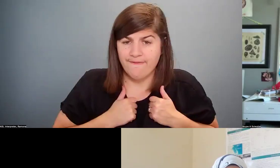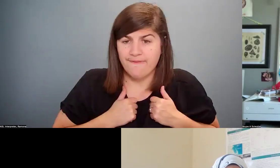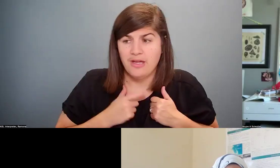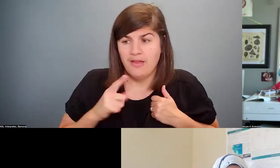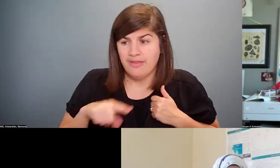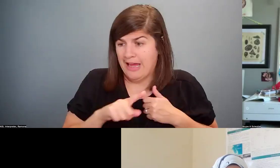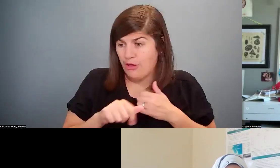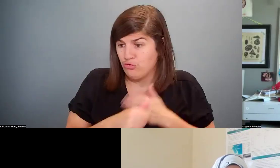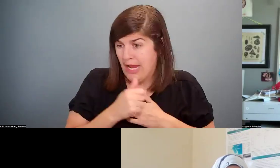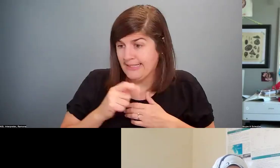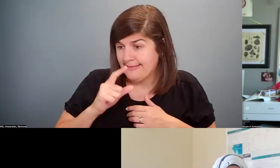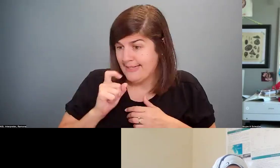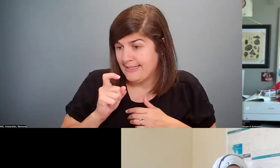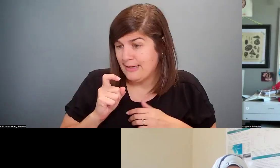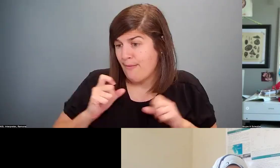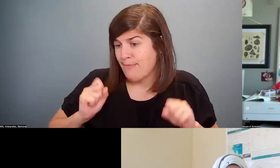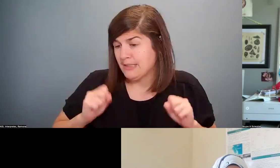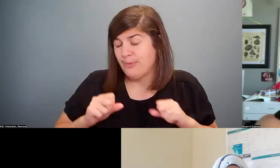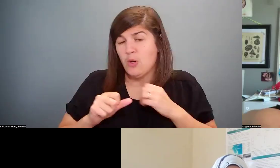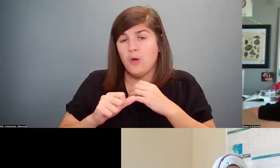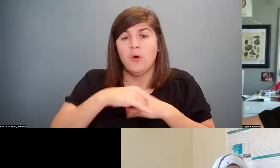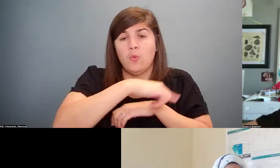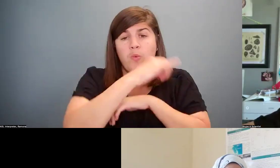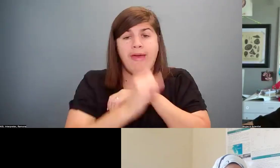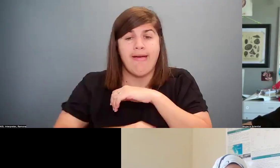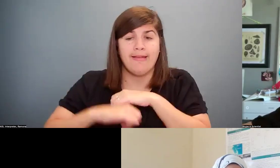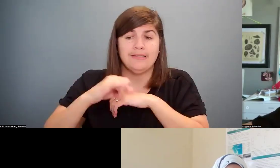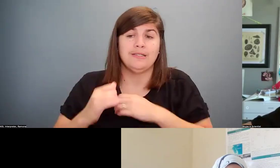threatened? Is it possible that whales may go extinct?